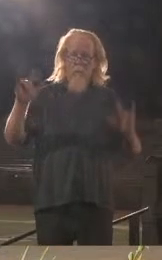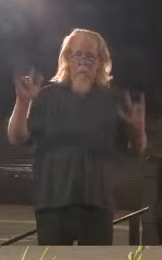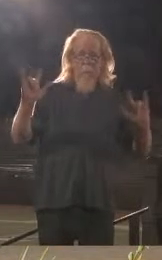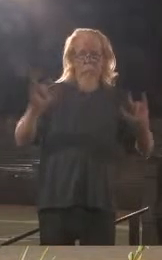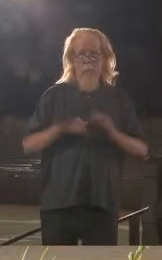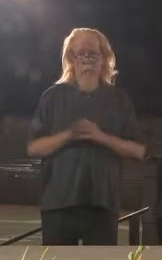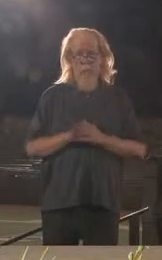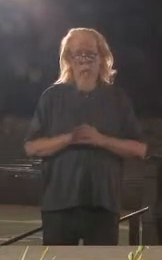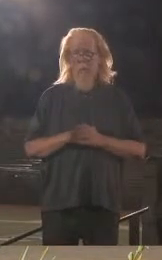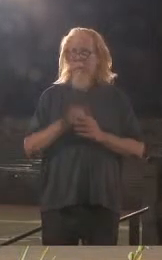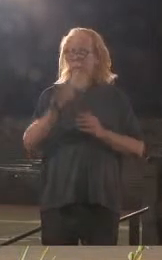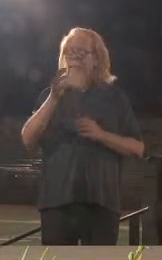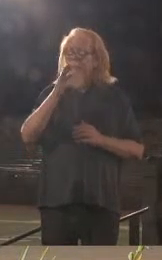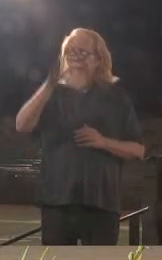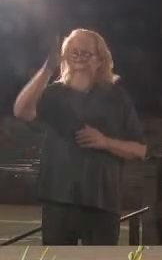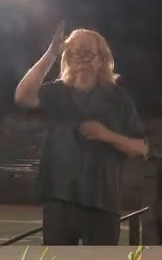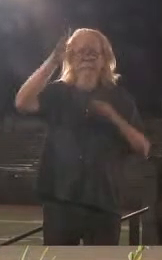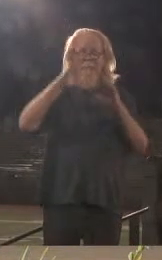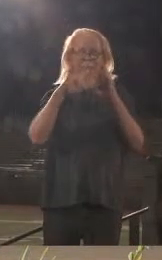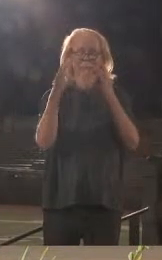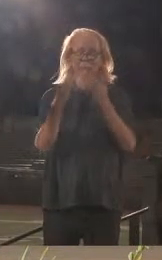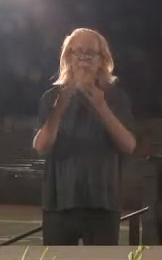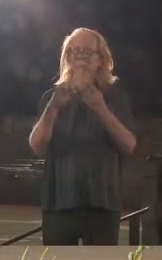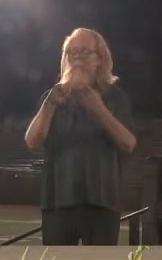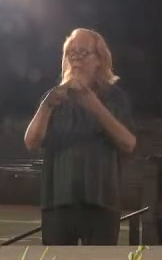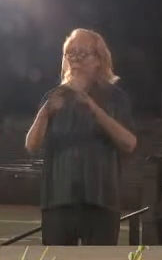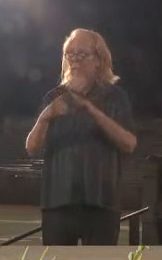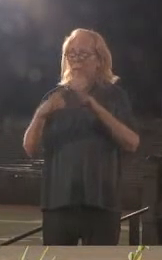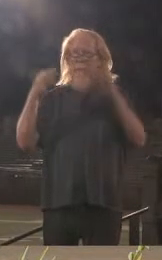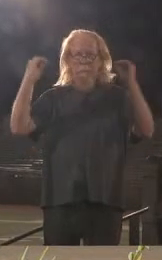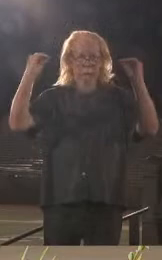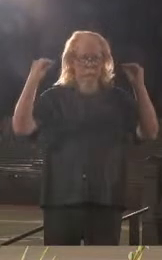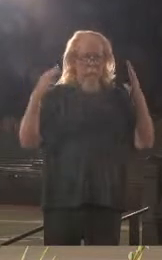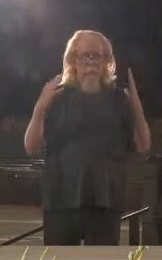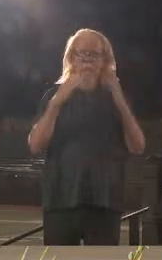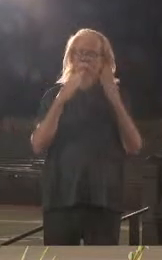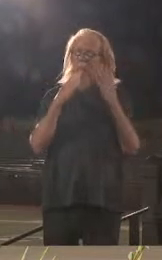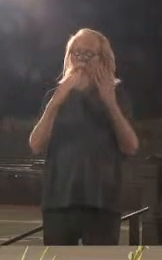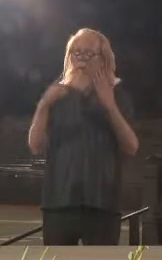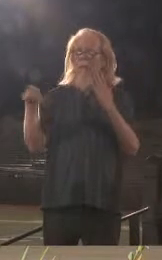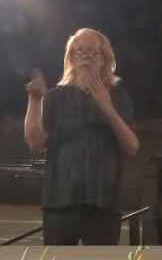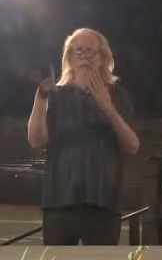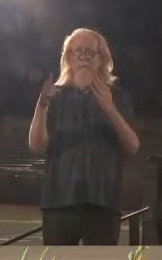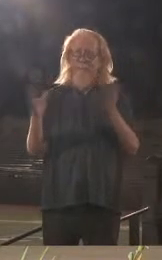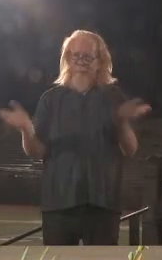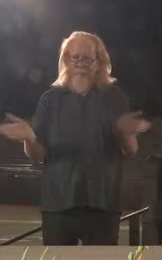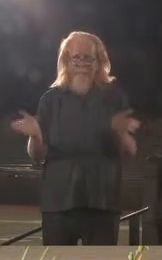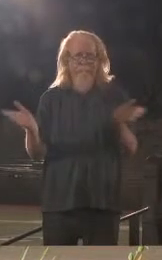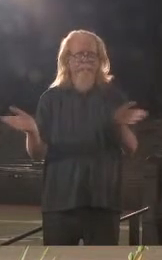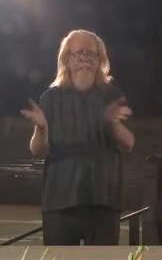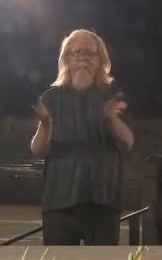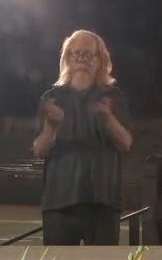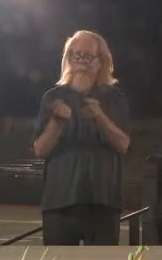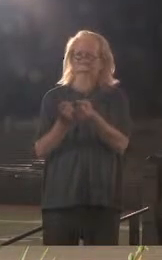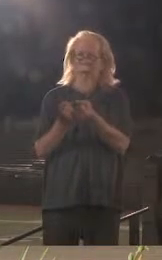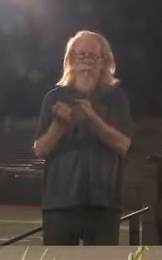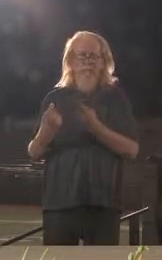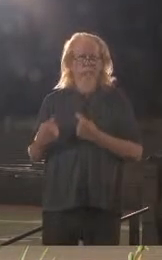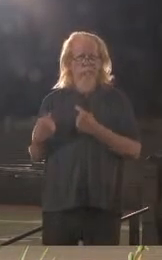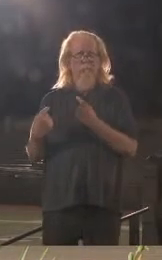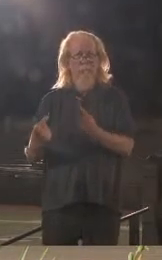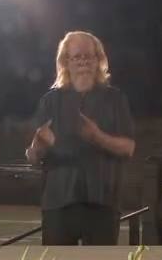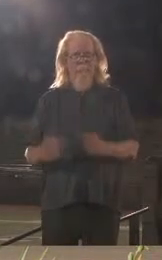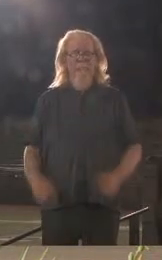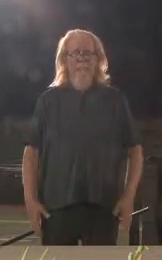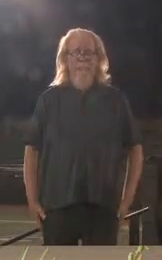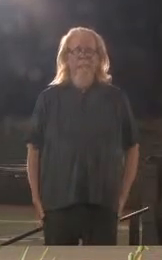Parents, family, friends, and teachers, thank you for encouraging and supporting these young people we see before us.